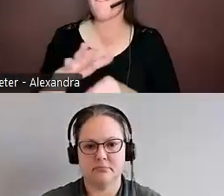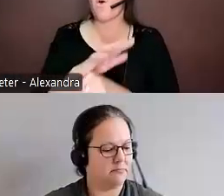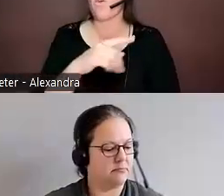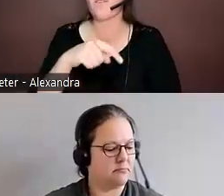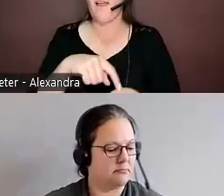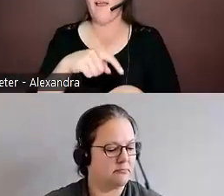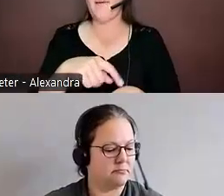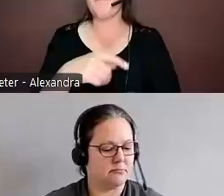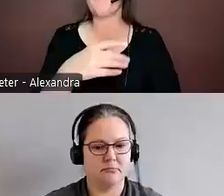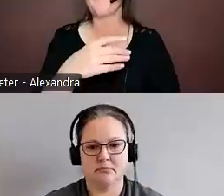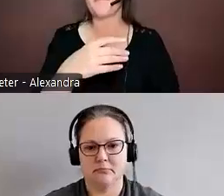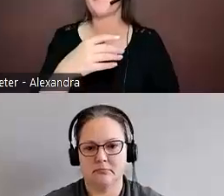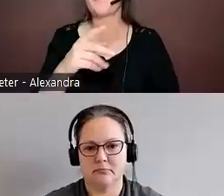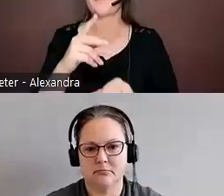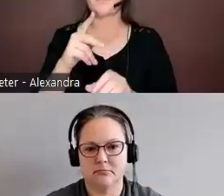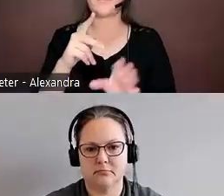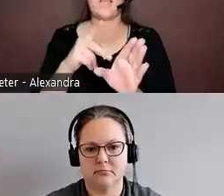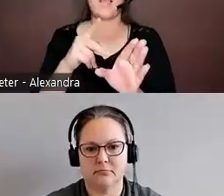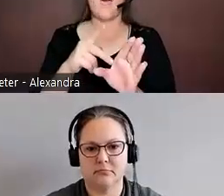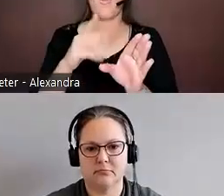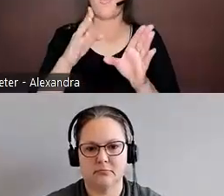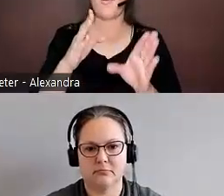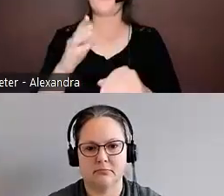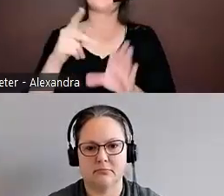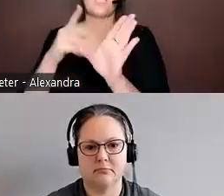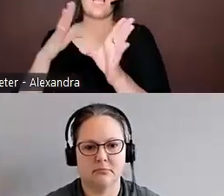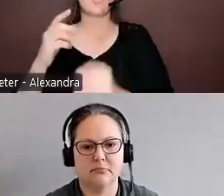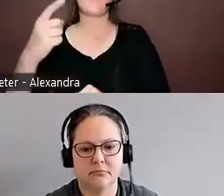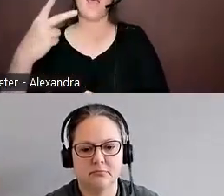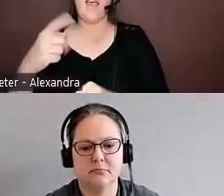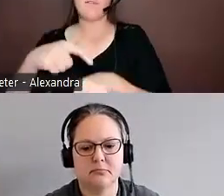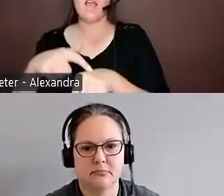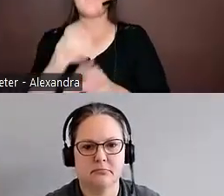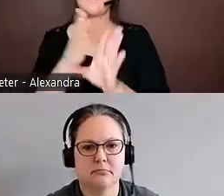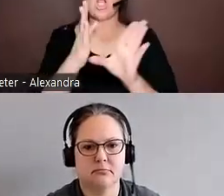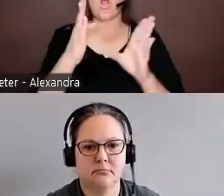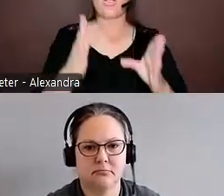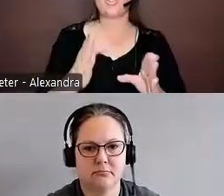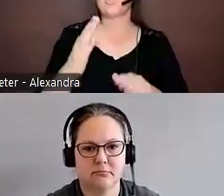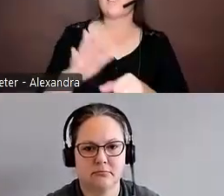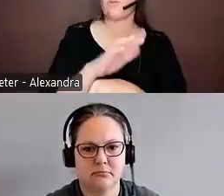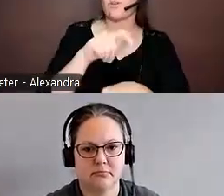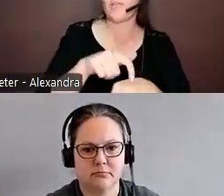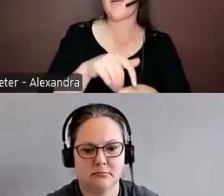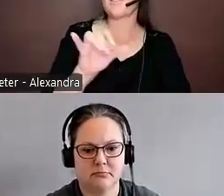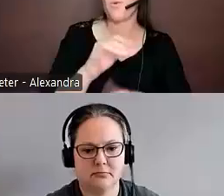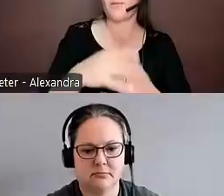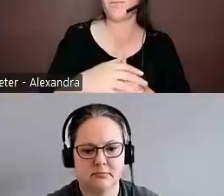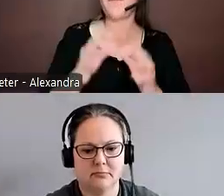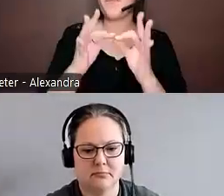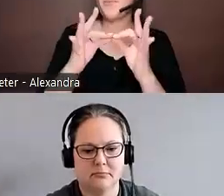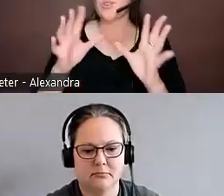a psychologist as well as a half-time psychiatrist as well. And also William Watson